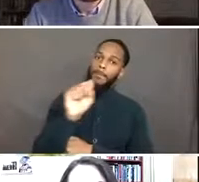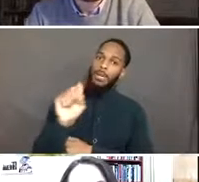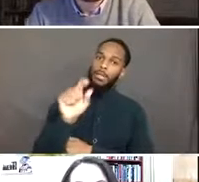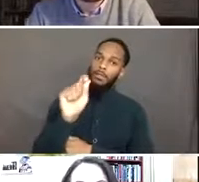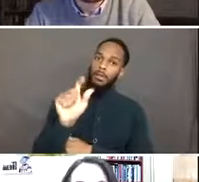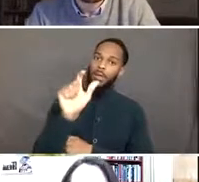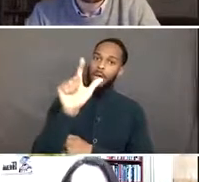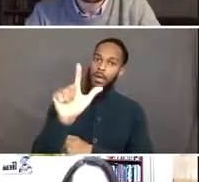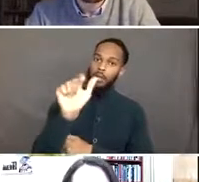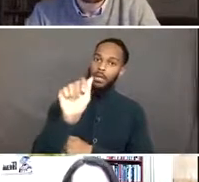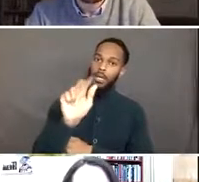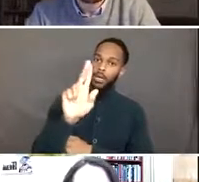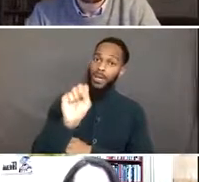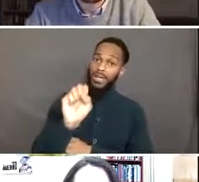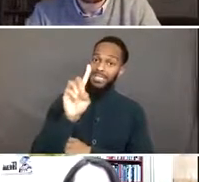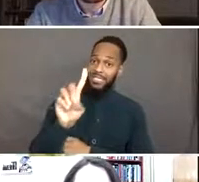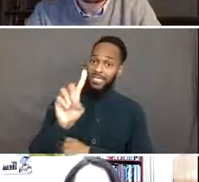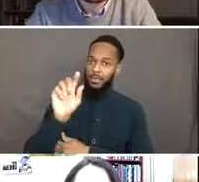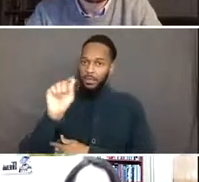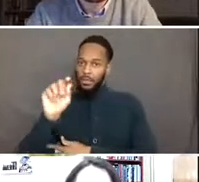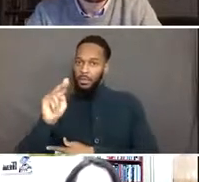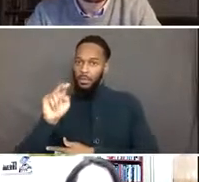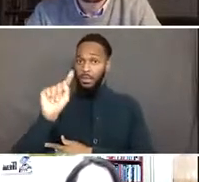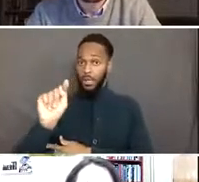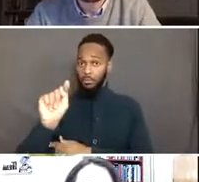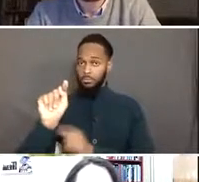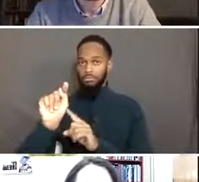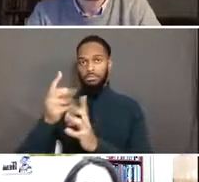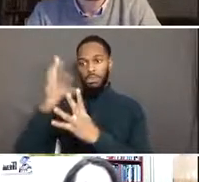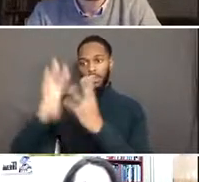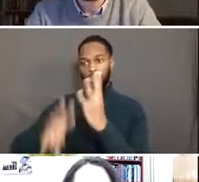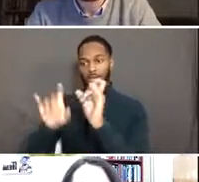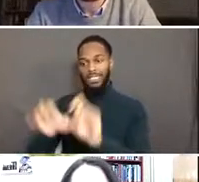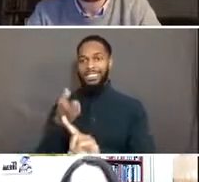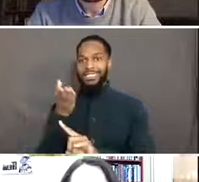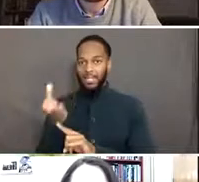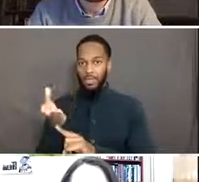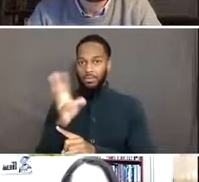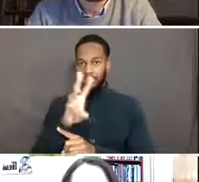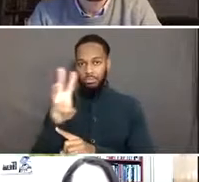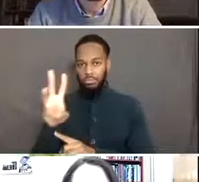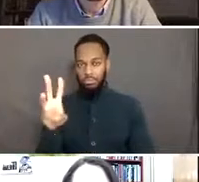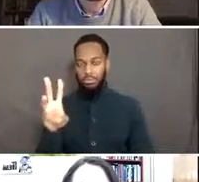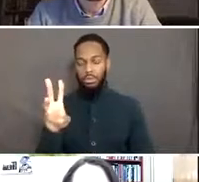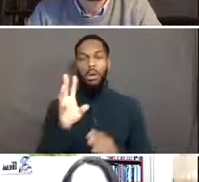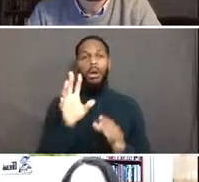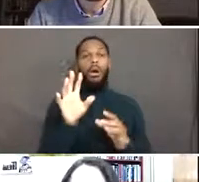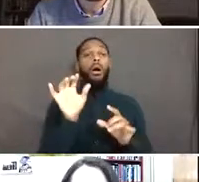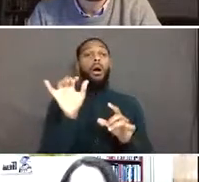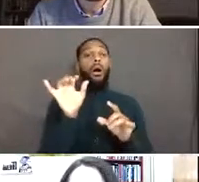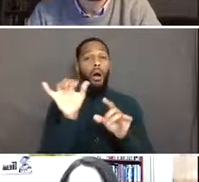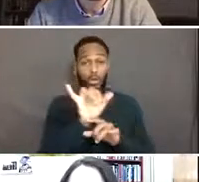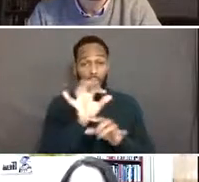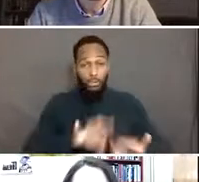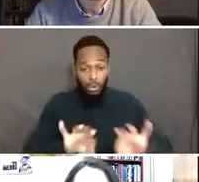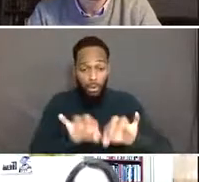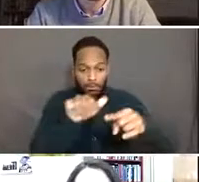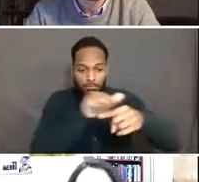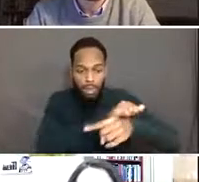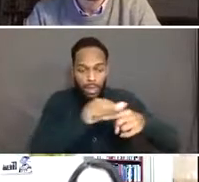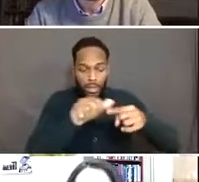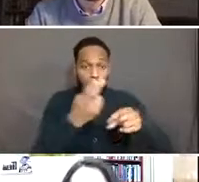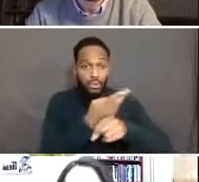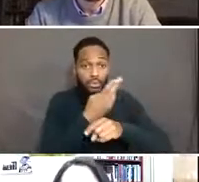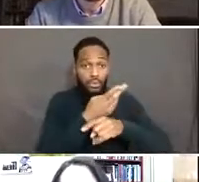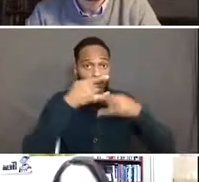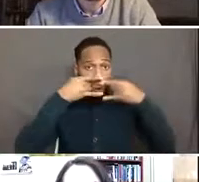test. Also, making sure that you practice wearing the face mask properly with your child. You know, you'll see some